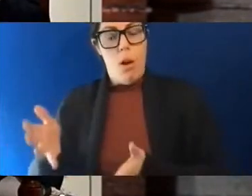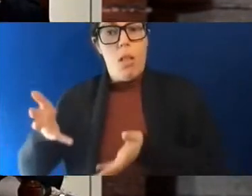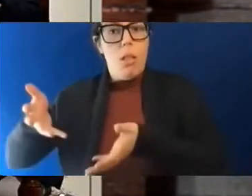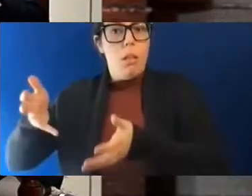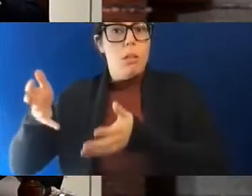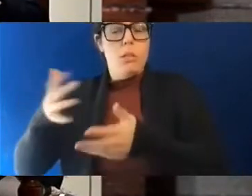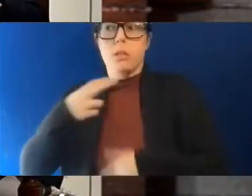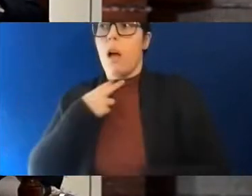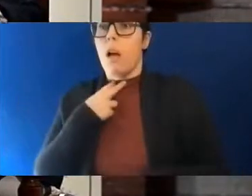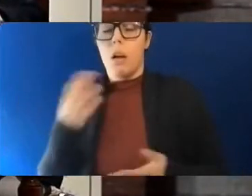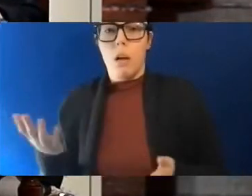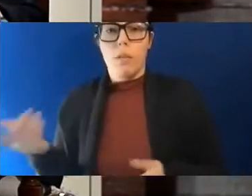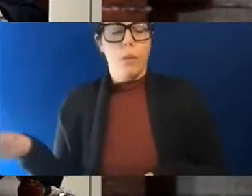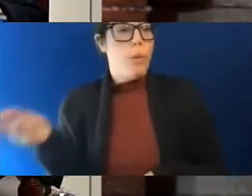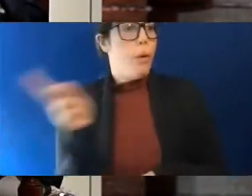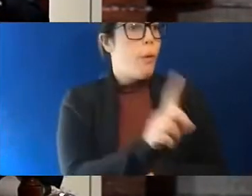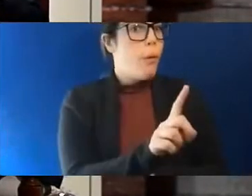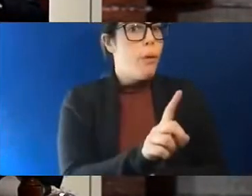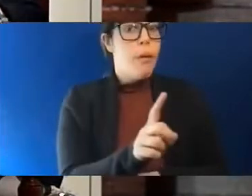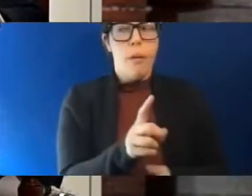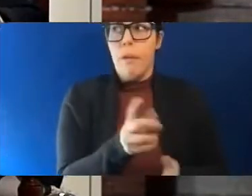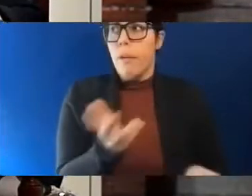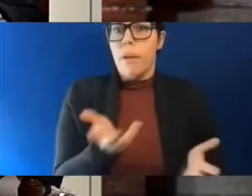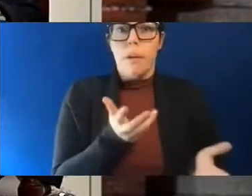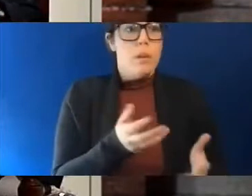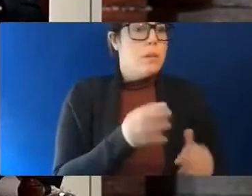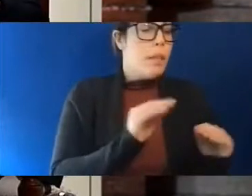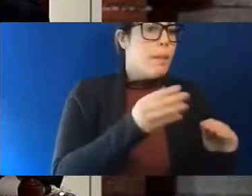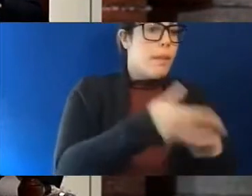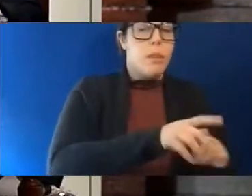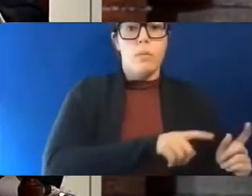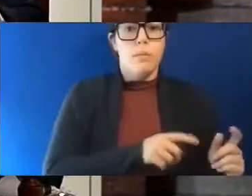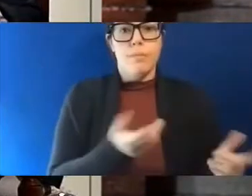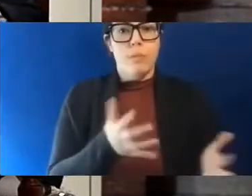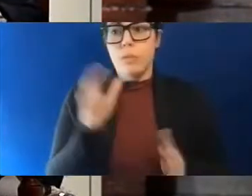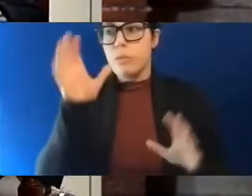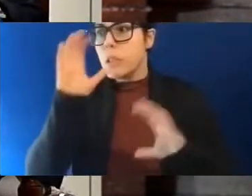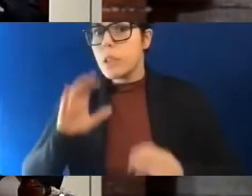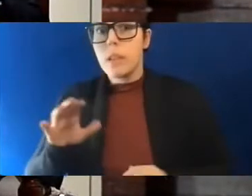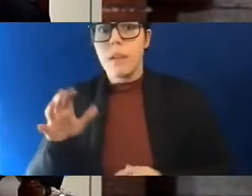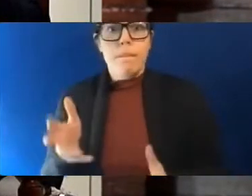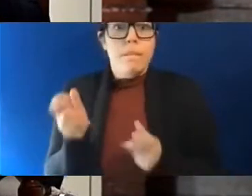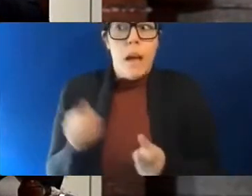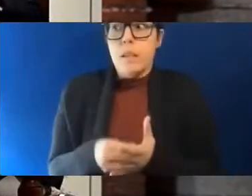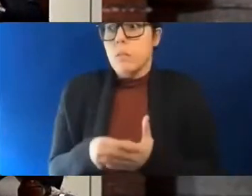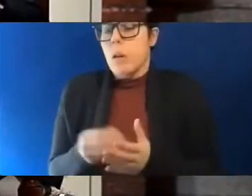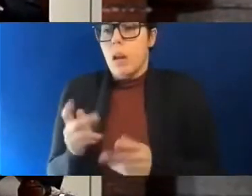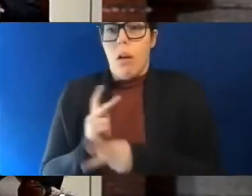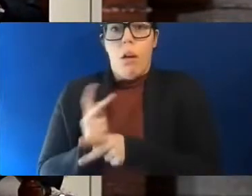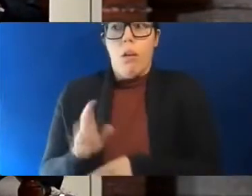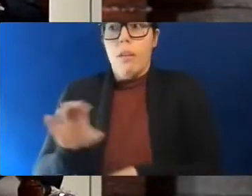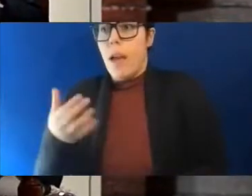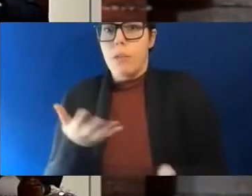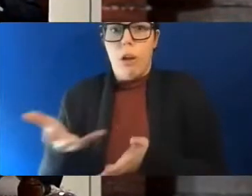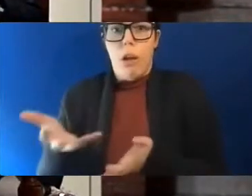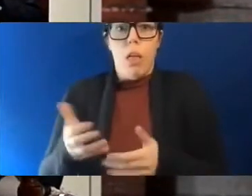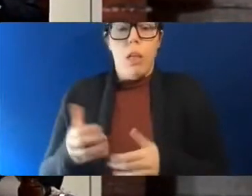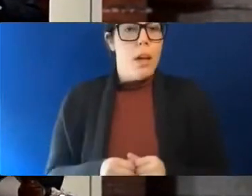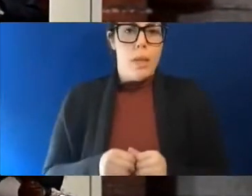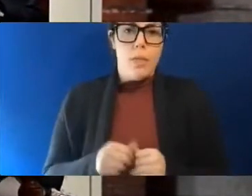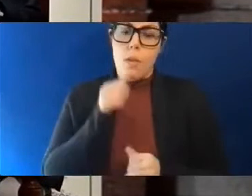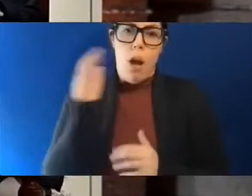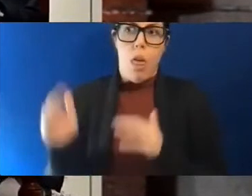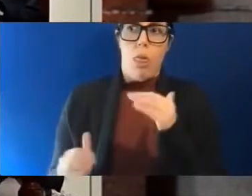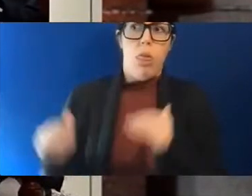go to fast money lenders, hot money lenders, check cashing places, and disproportionately